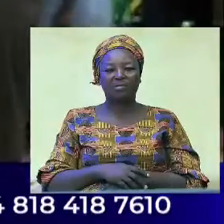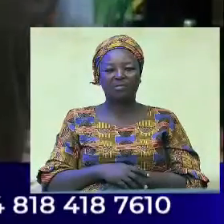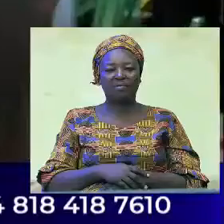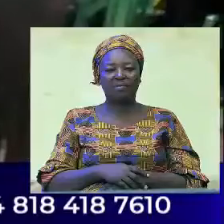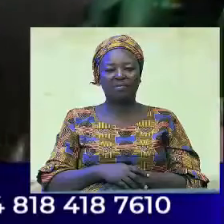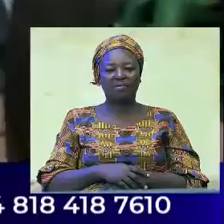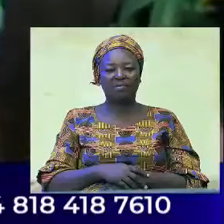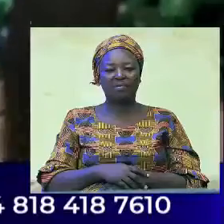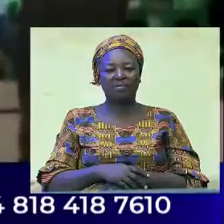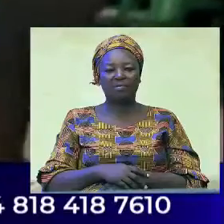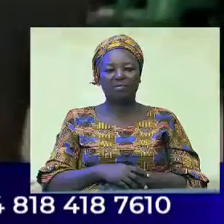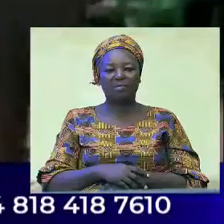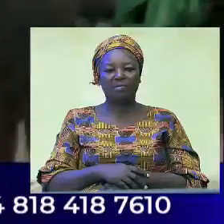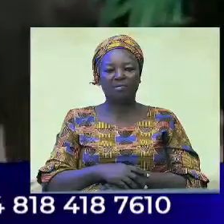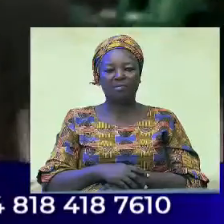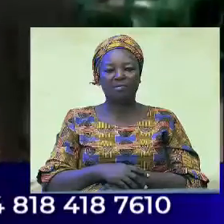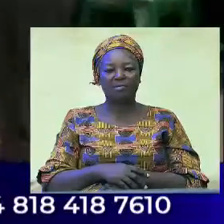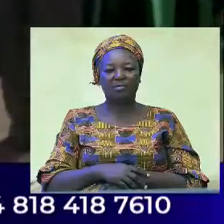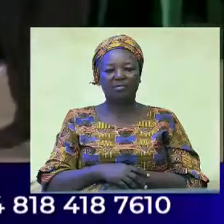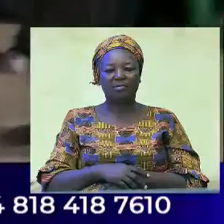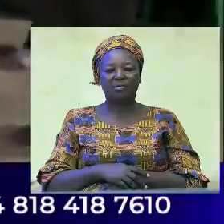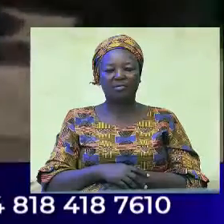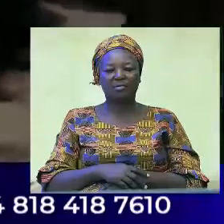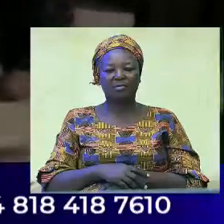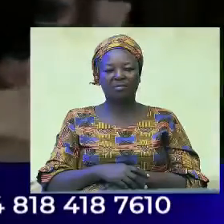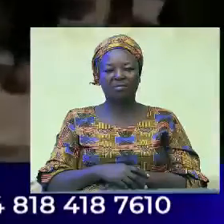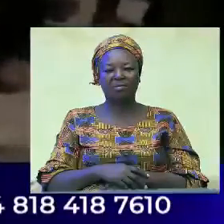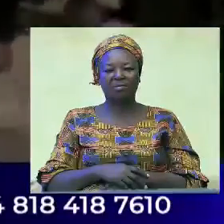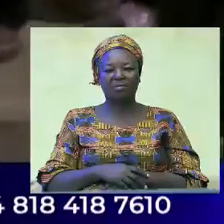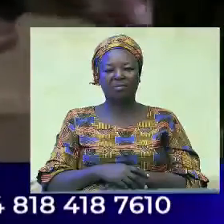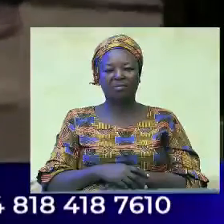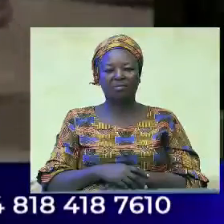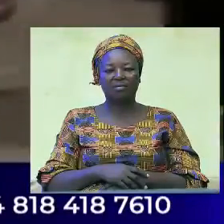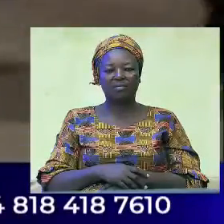Happening over there. Outside, check yourself.